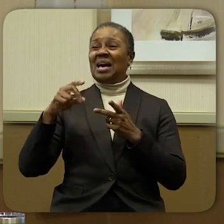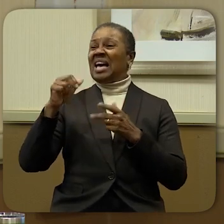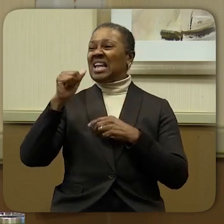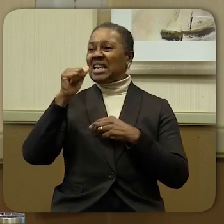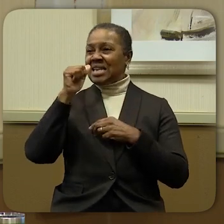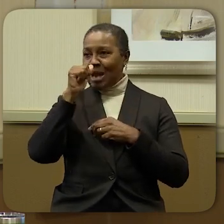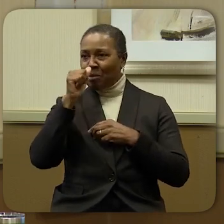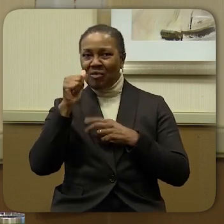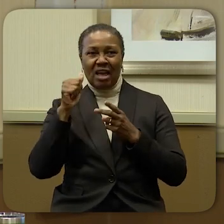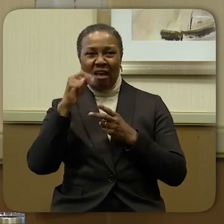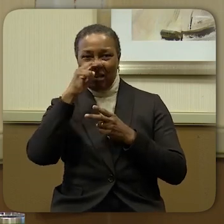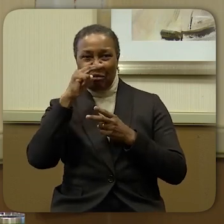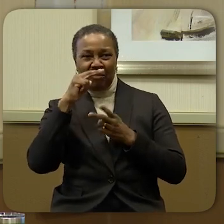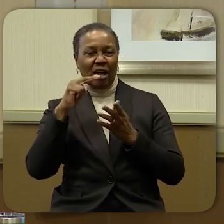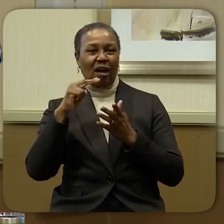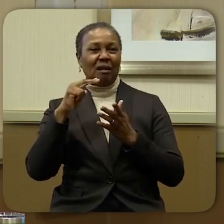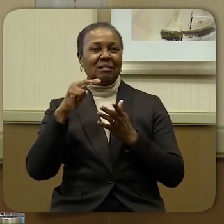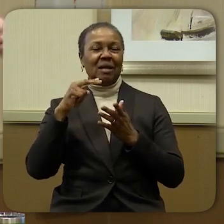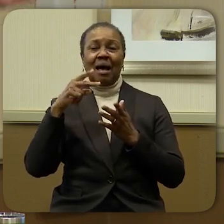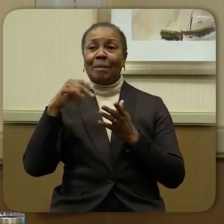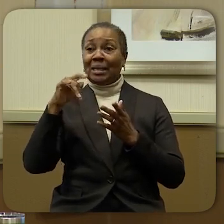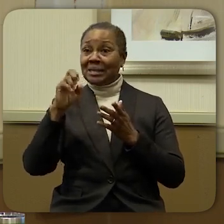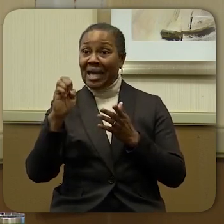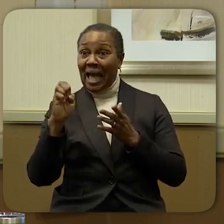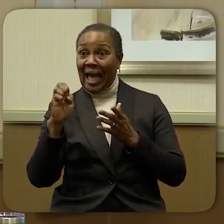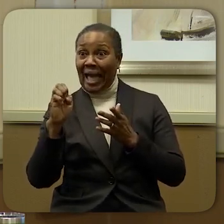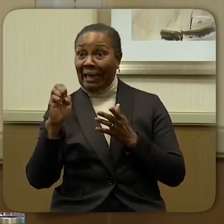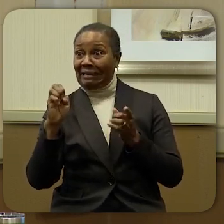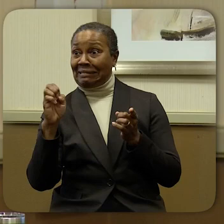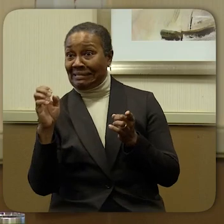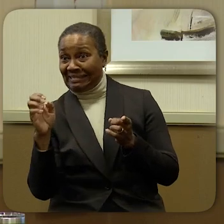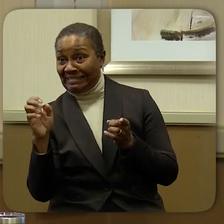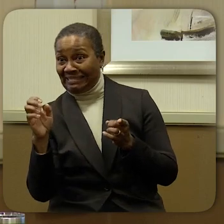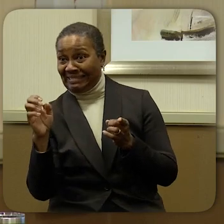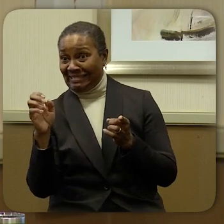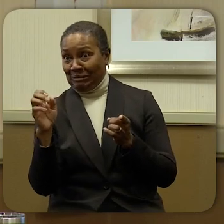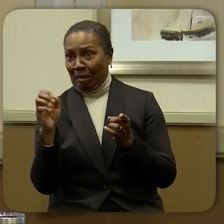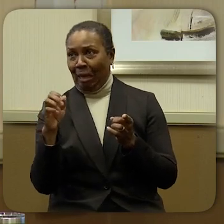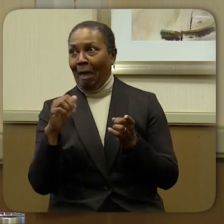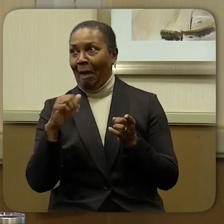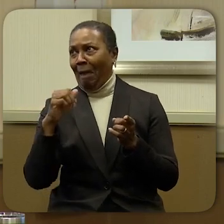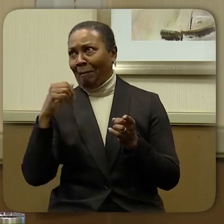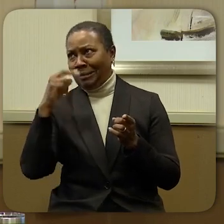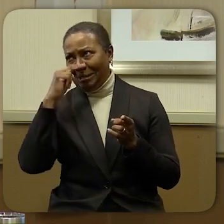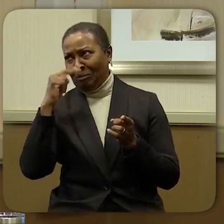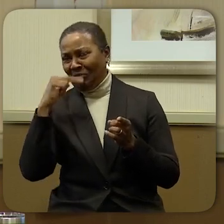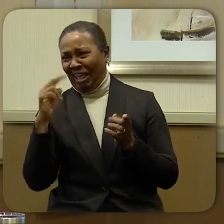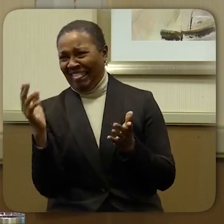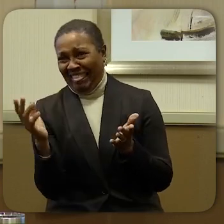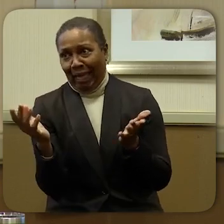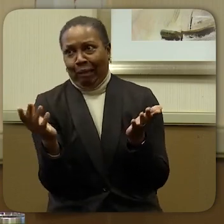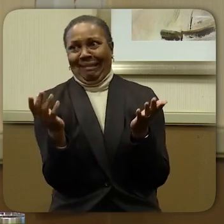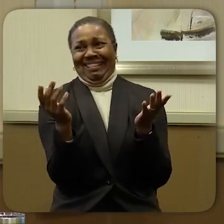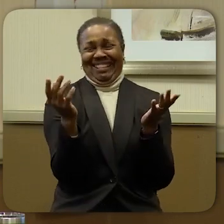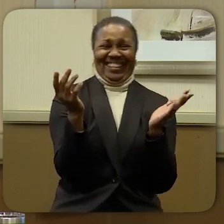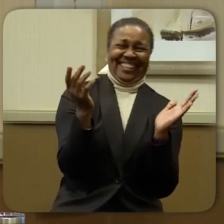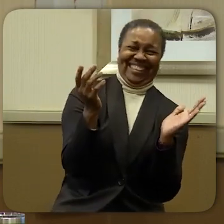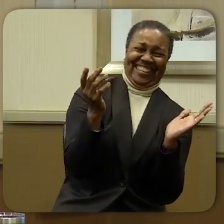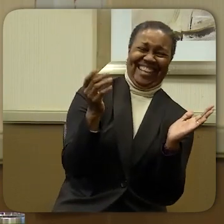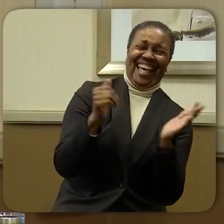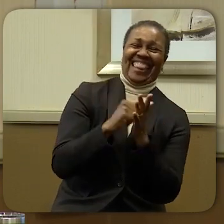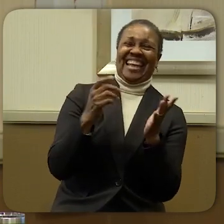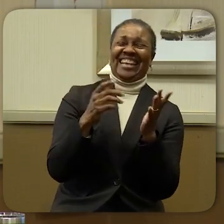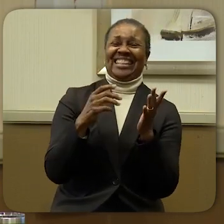Palatine, Downers Grove, and probably a couple others that I'm missing, and we'll be launching in Homer Glen,